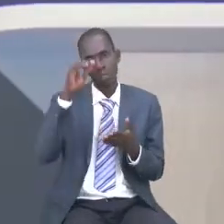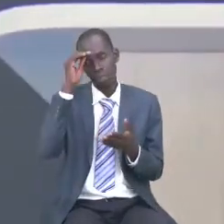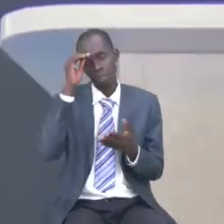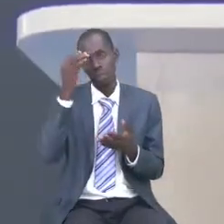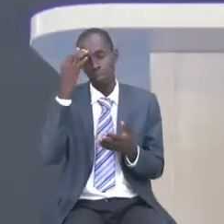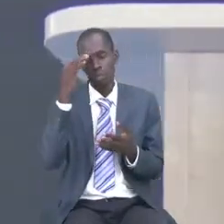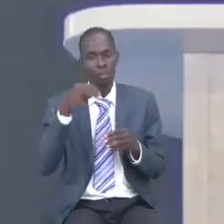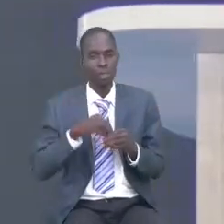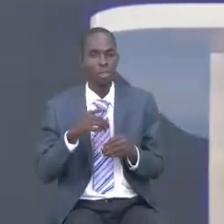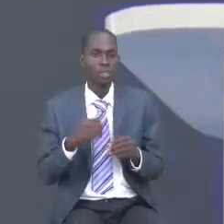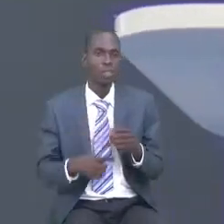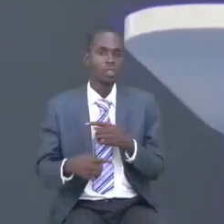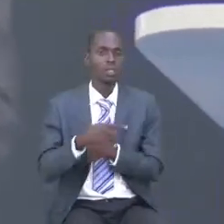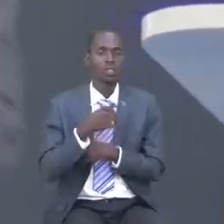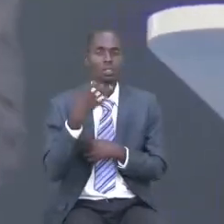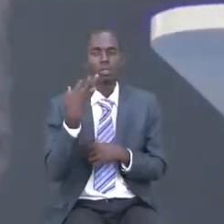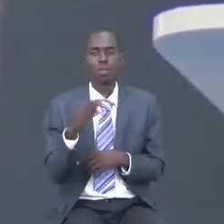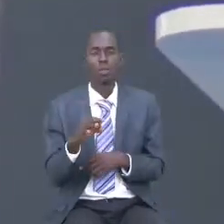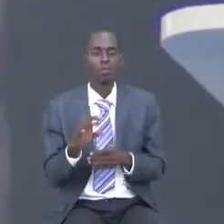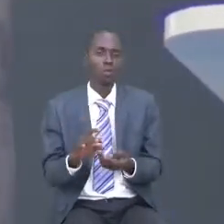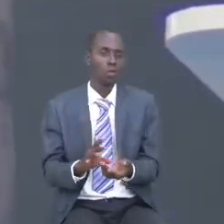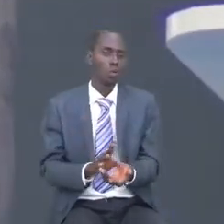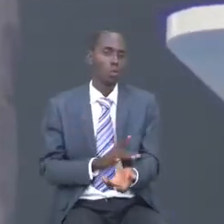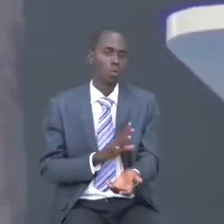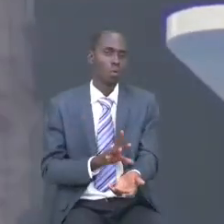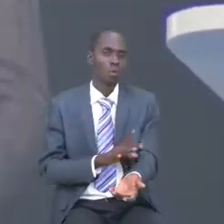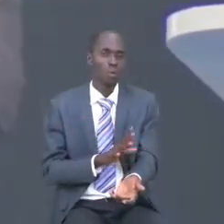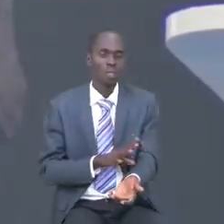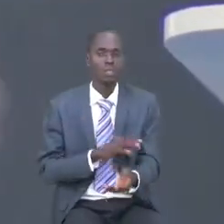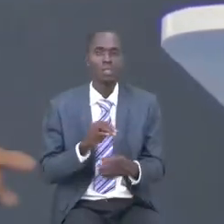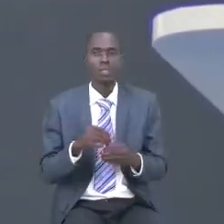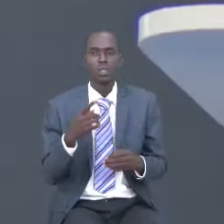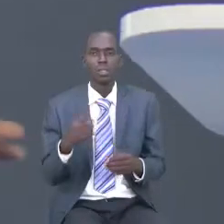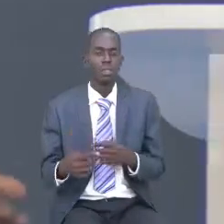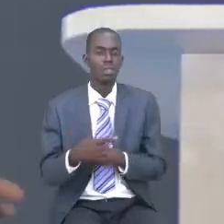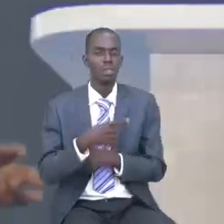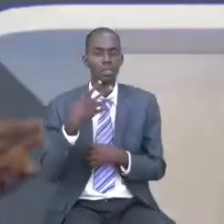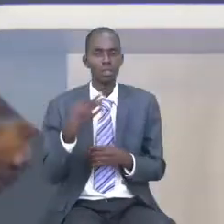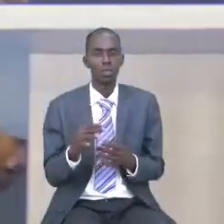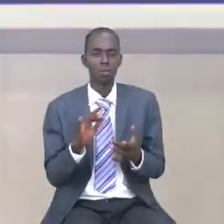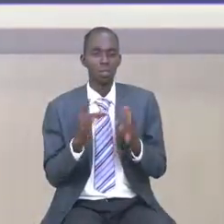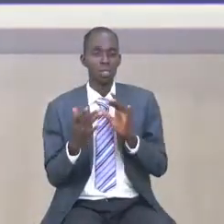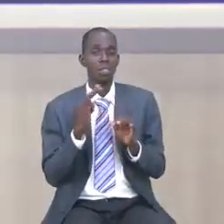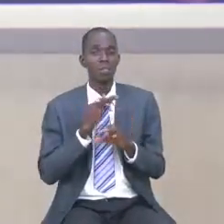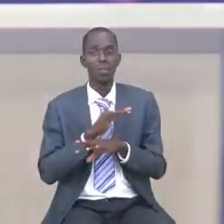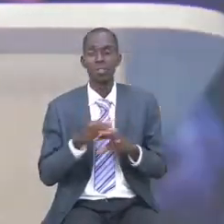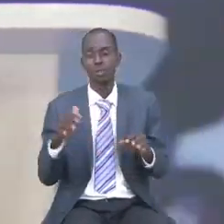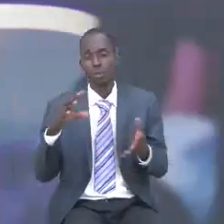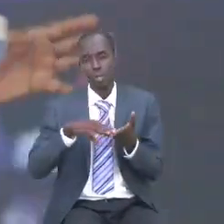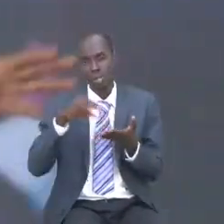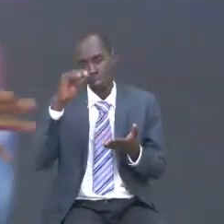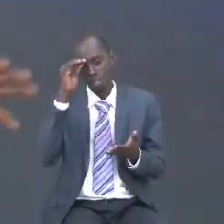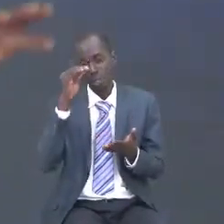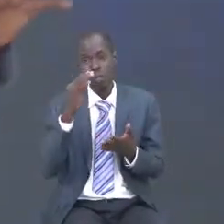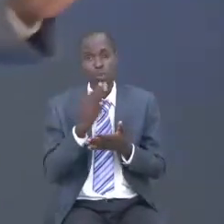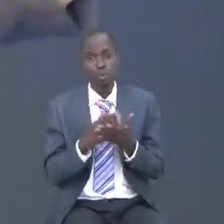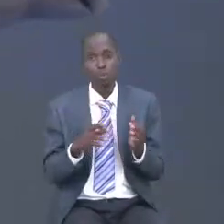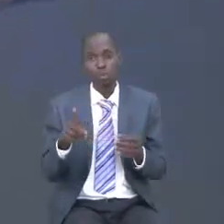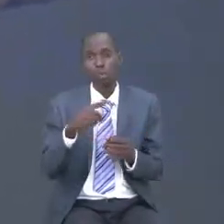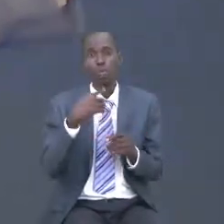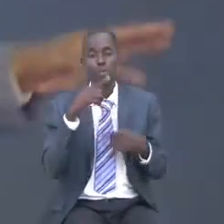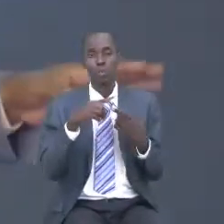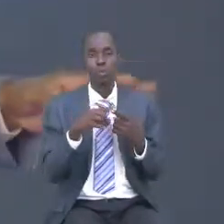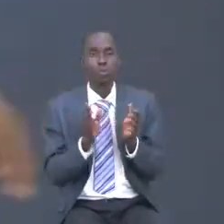computer. It's the day of the internet. If I don't learn, you know, those of us who went to school